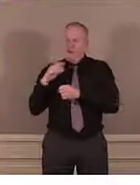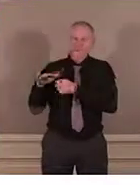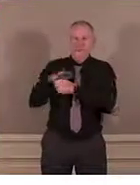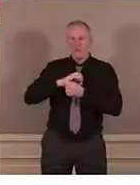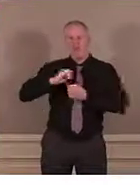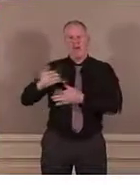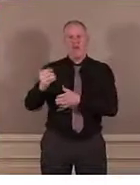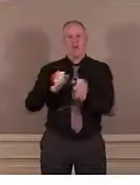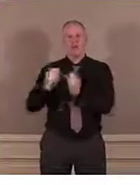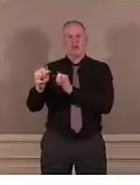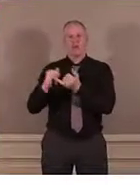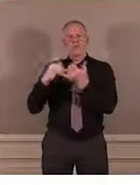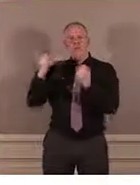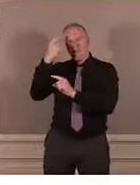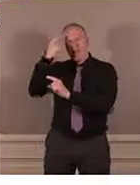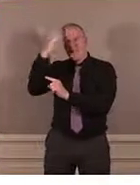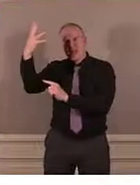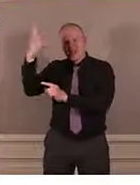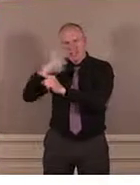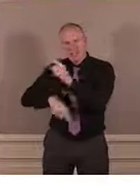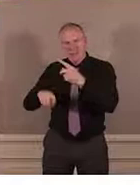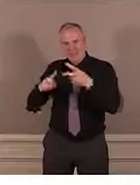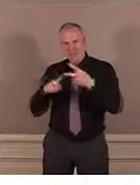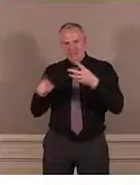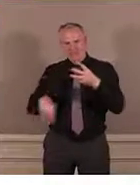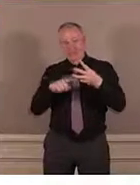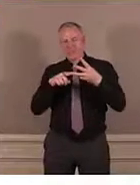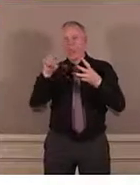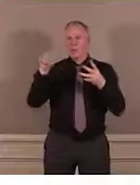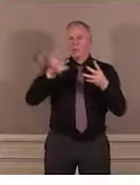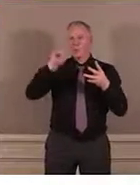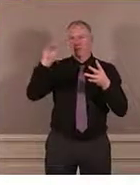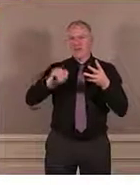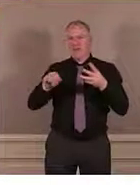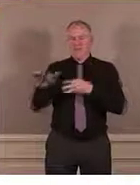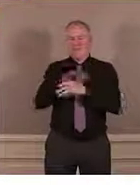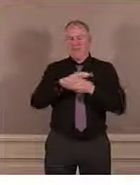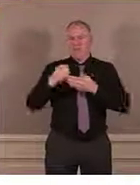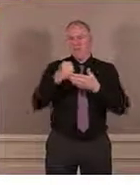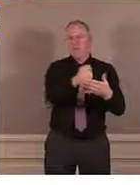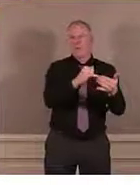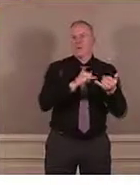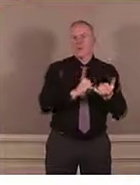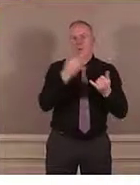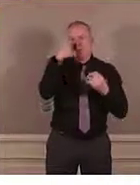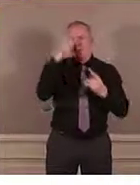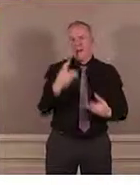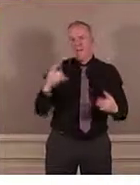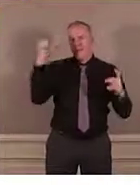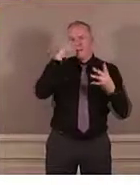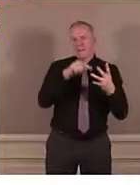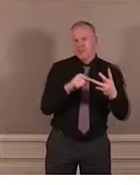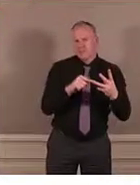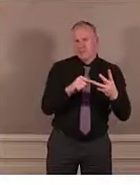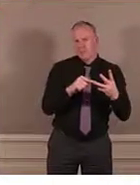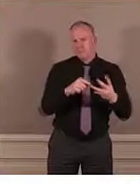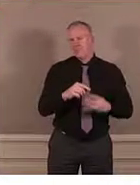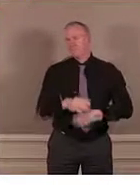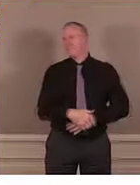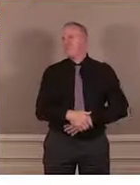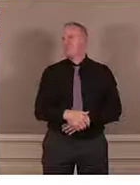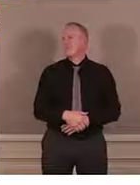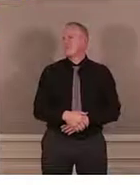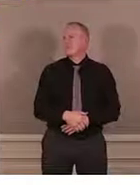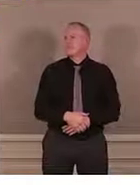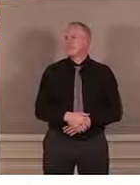provide services to people with intellectual disabilities, and 20% exclusively offer support to people with mental health difficulties.